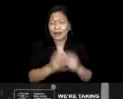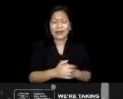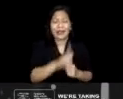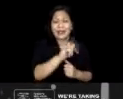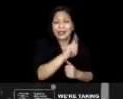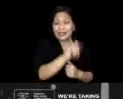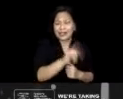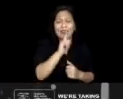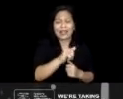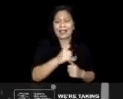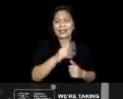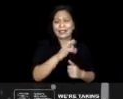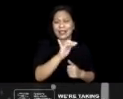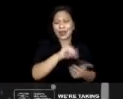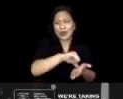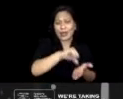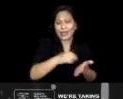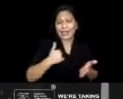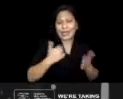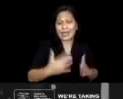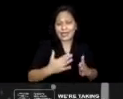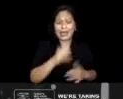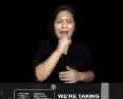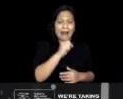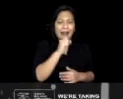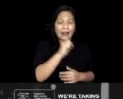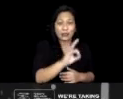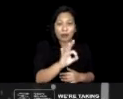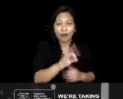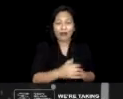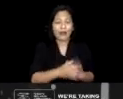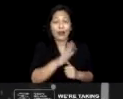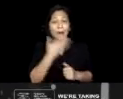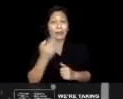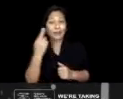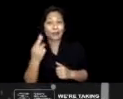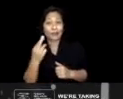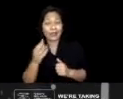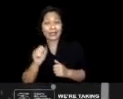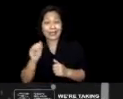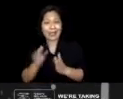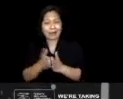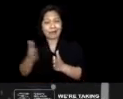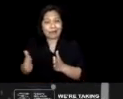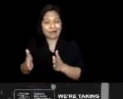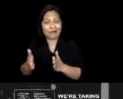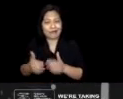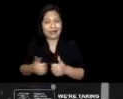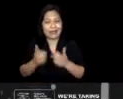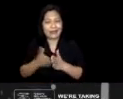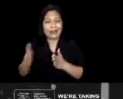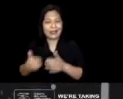Iranian Canadian. She's about 9 years old. Her best friend Sam lives next door. He's